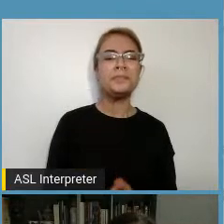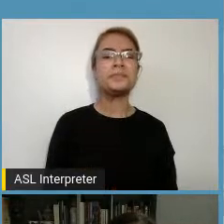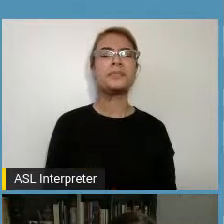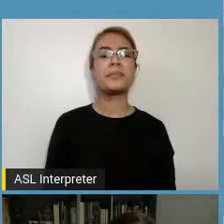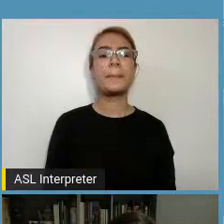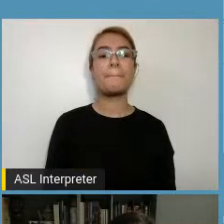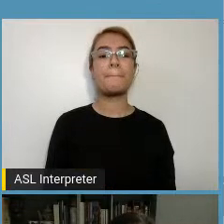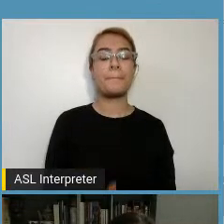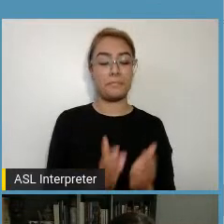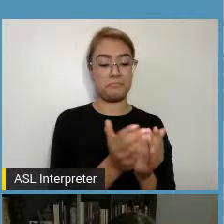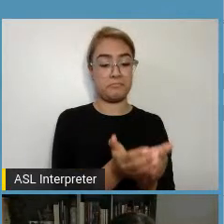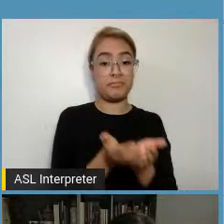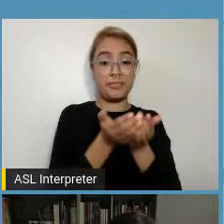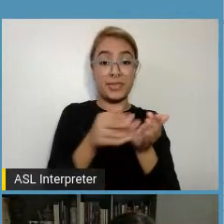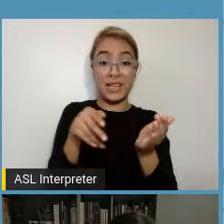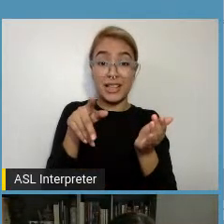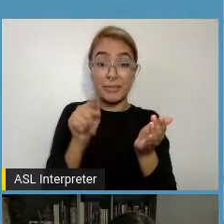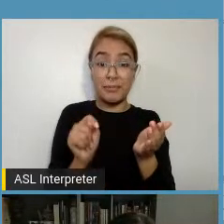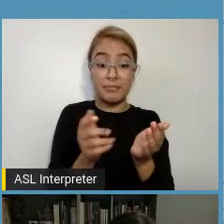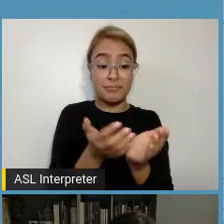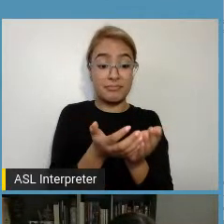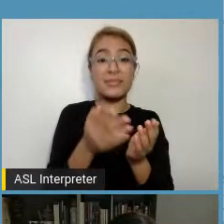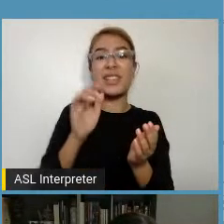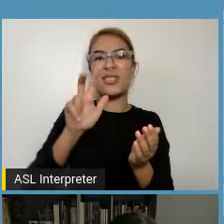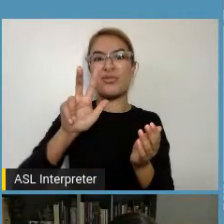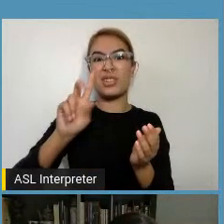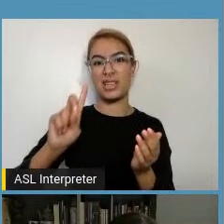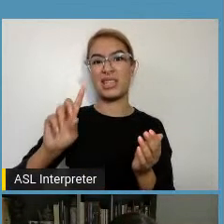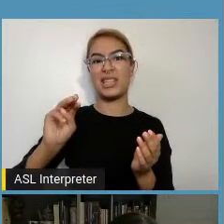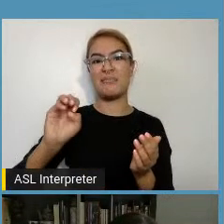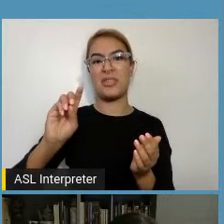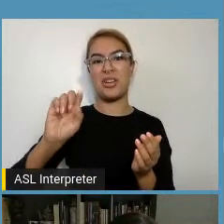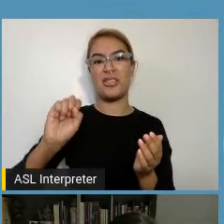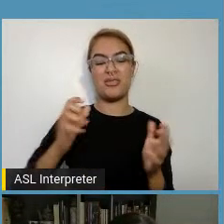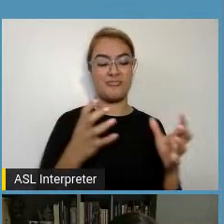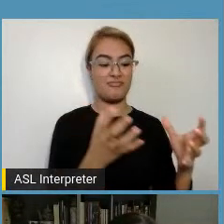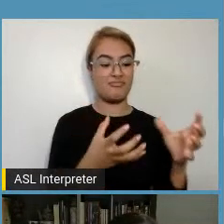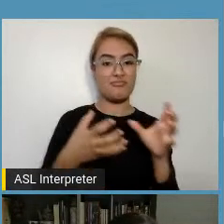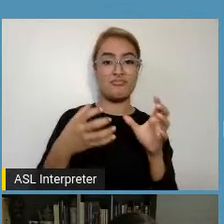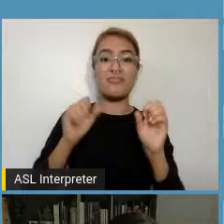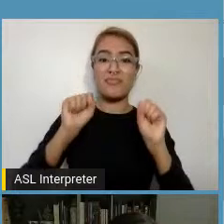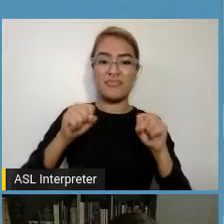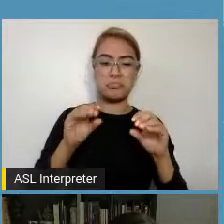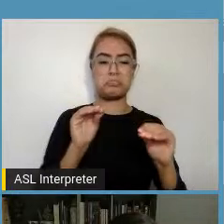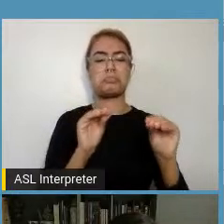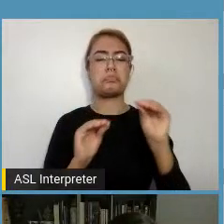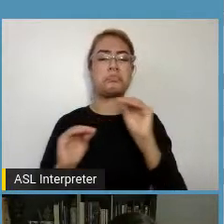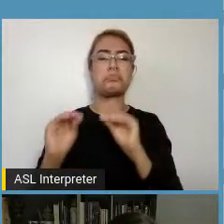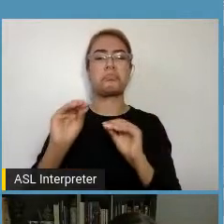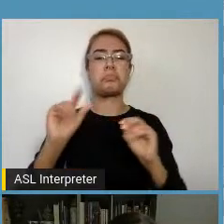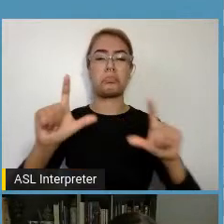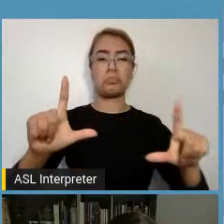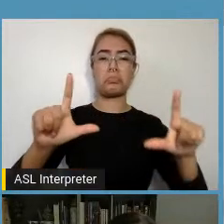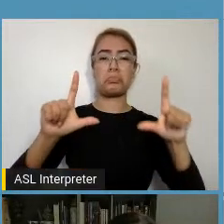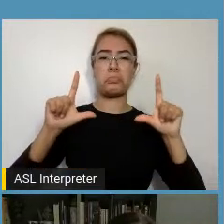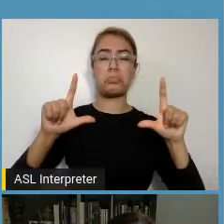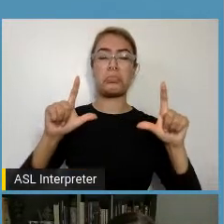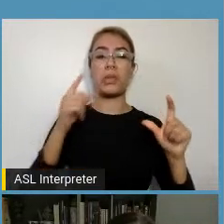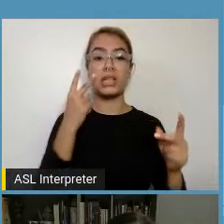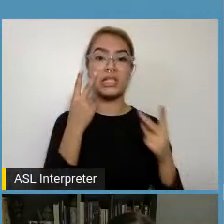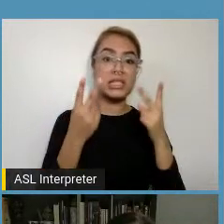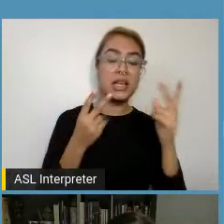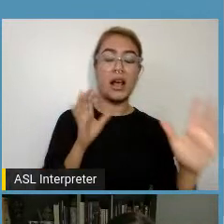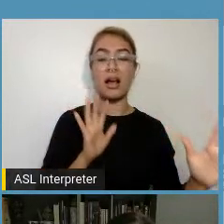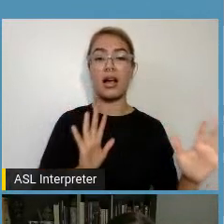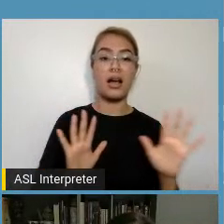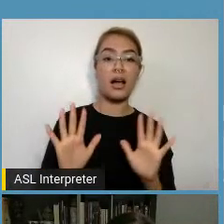So this pot right here, this is the 3D model of the pot. And what's really great about this is all